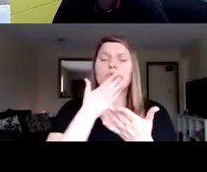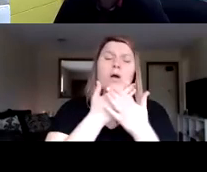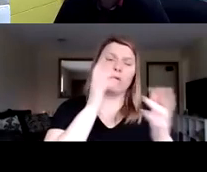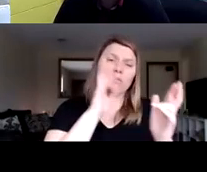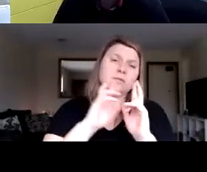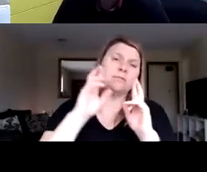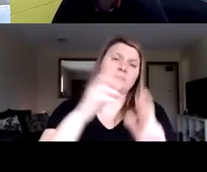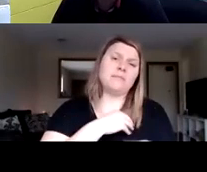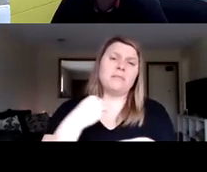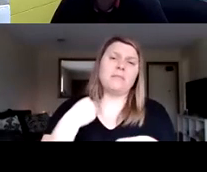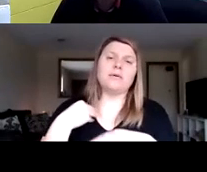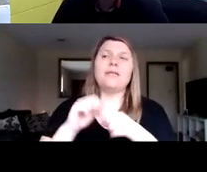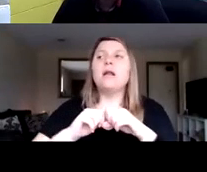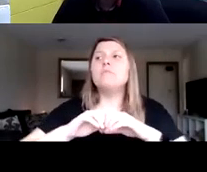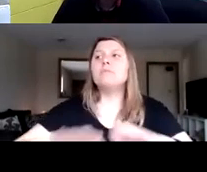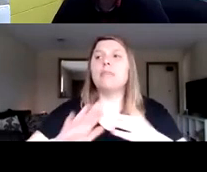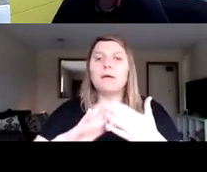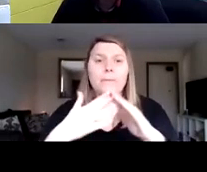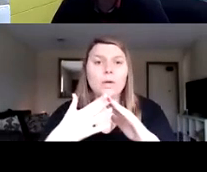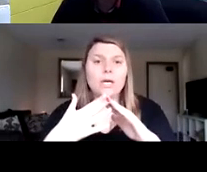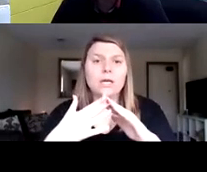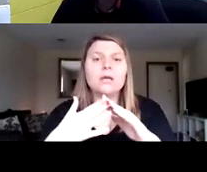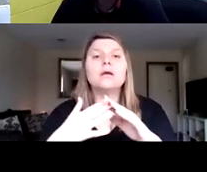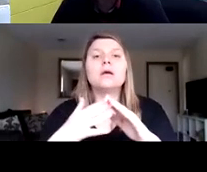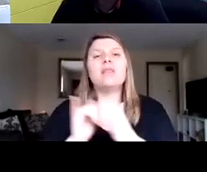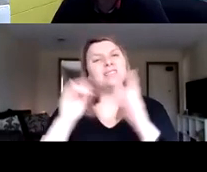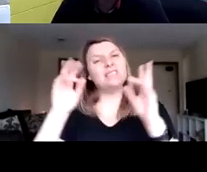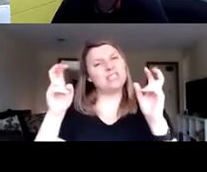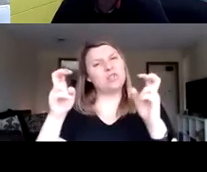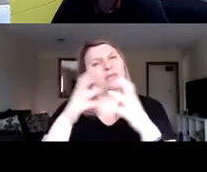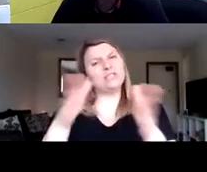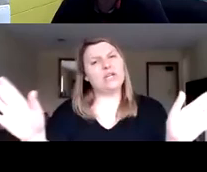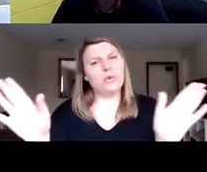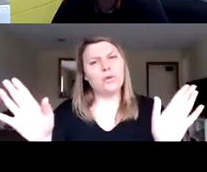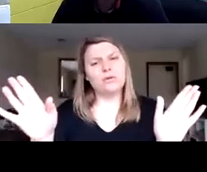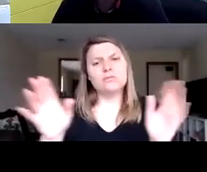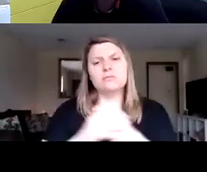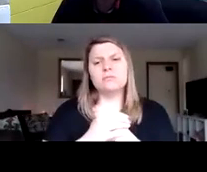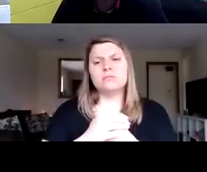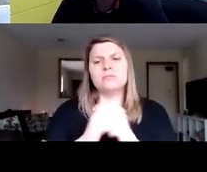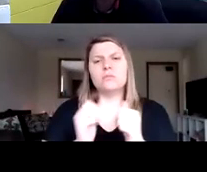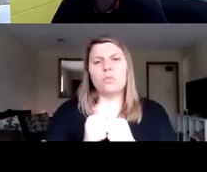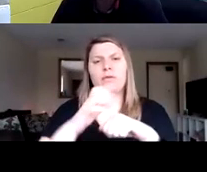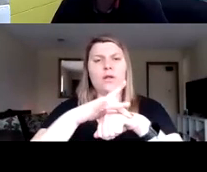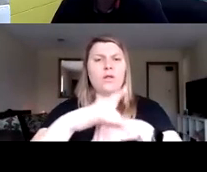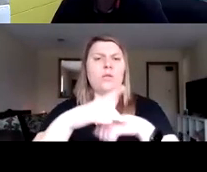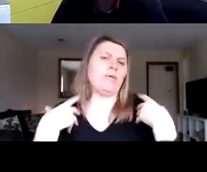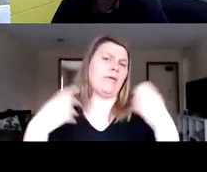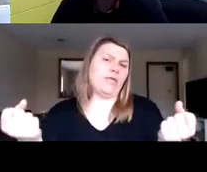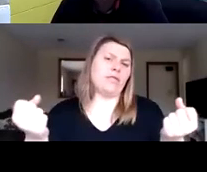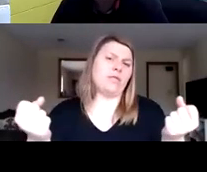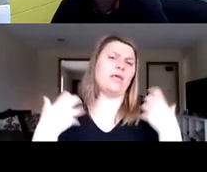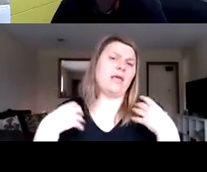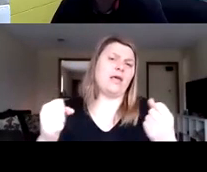and send them out in the community. There's an issue in general within global health is